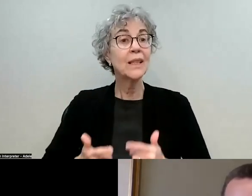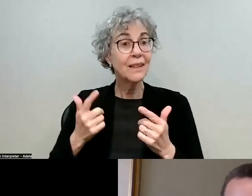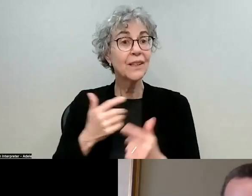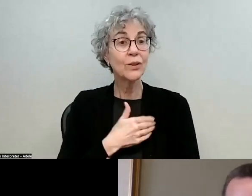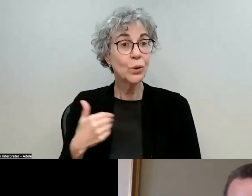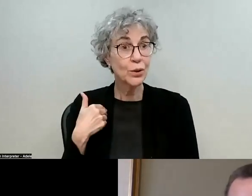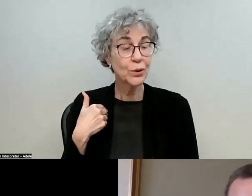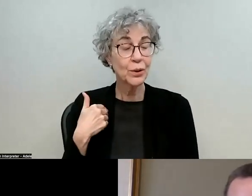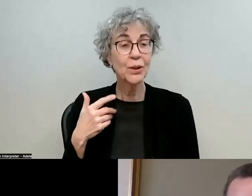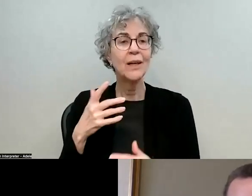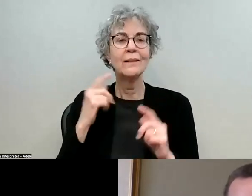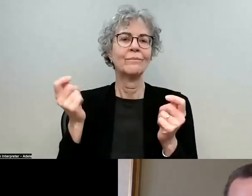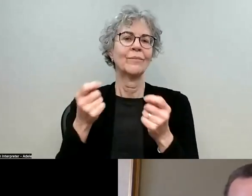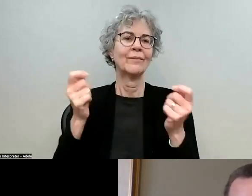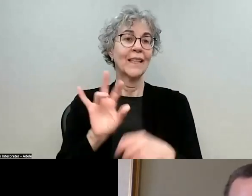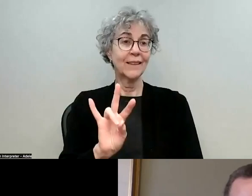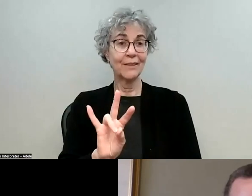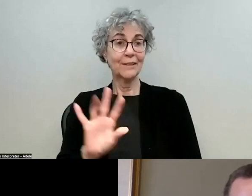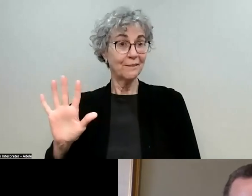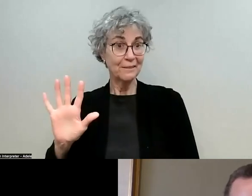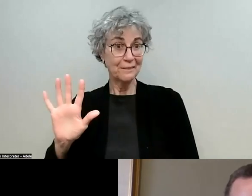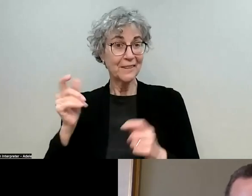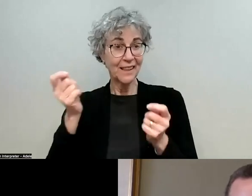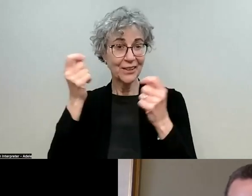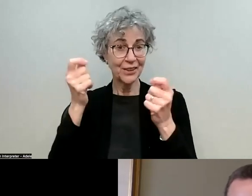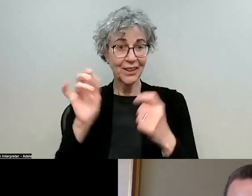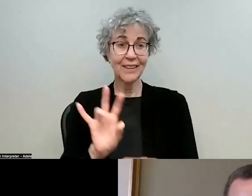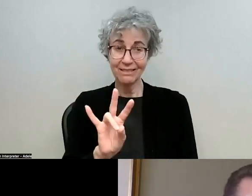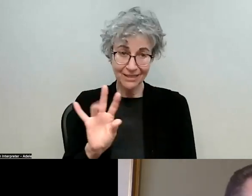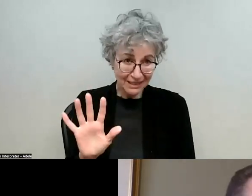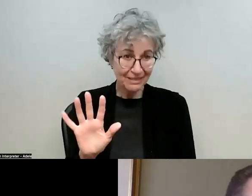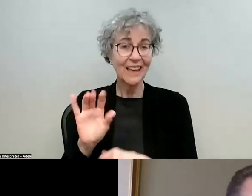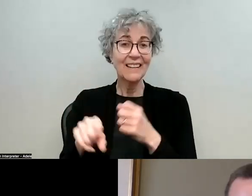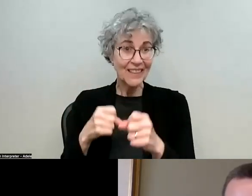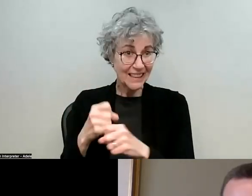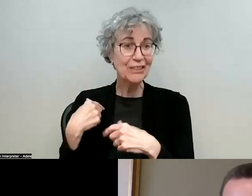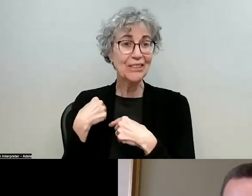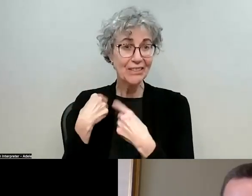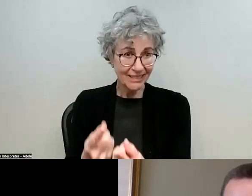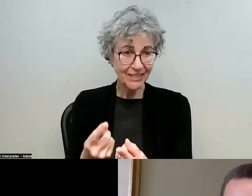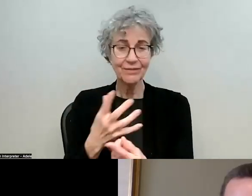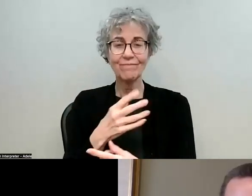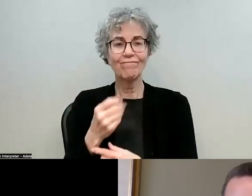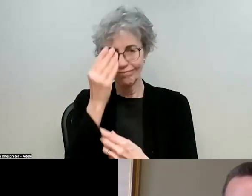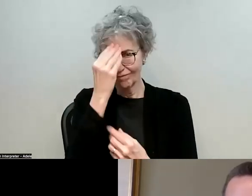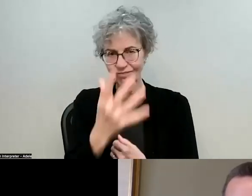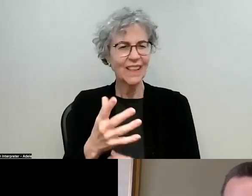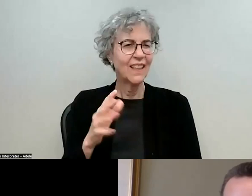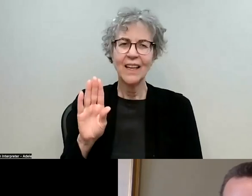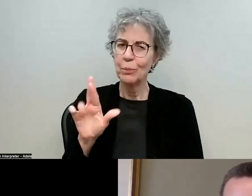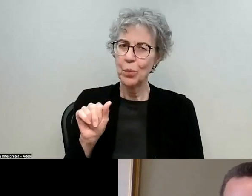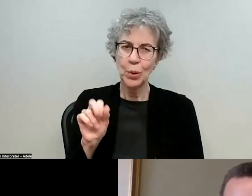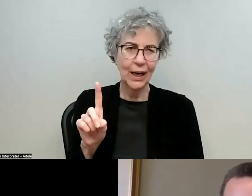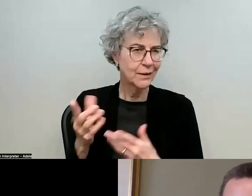celebrating its 75th anniversary, 75 years of belonging. I can assure you, Brad is not been around